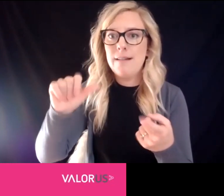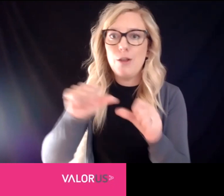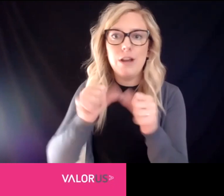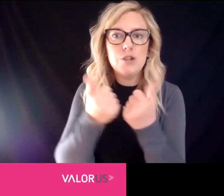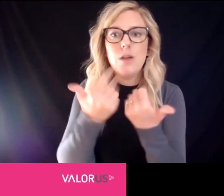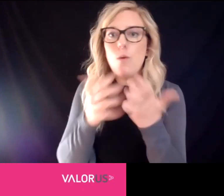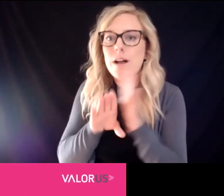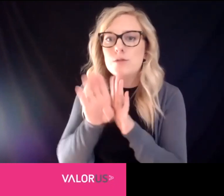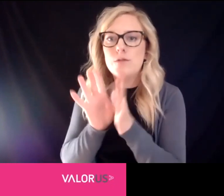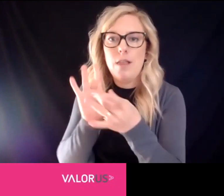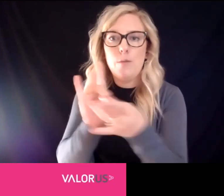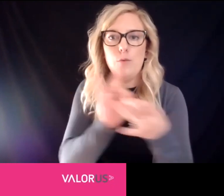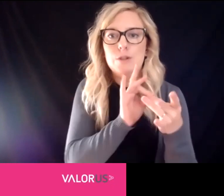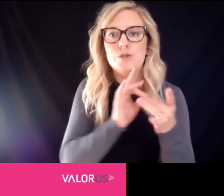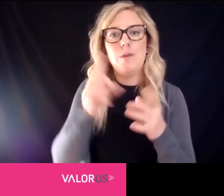the starting point.